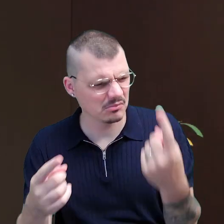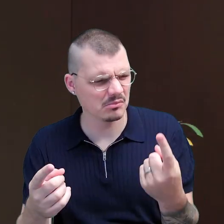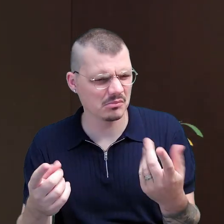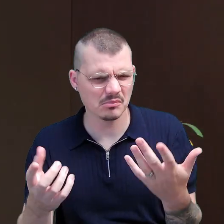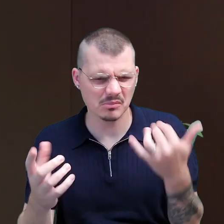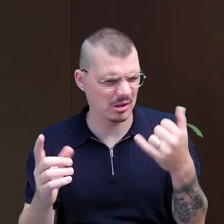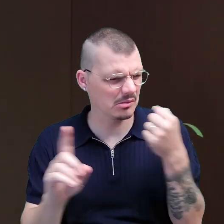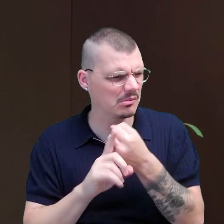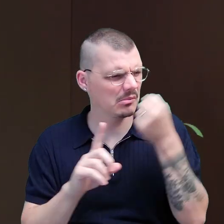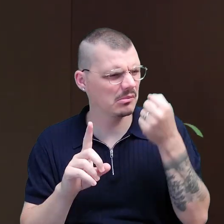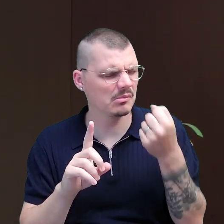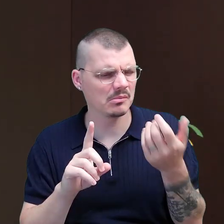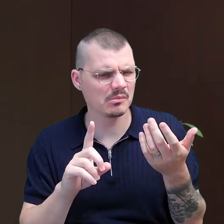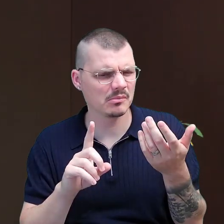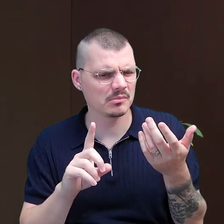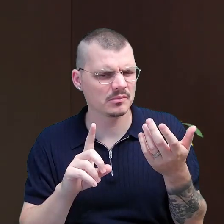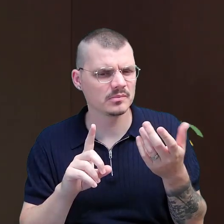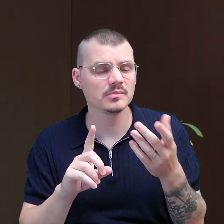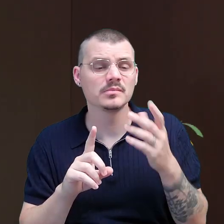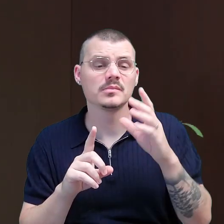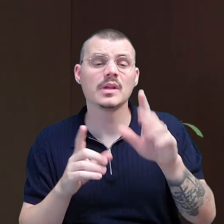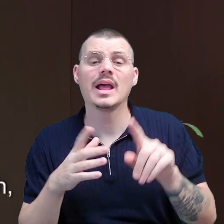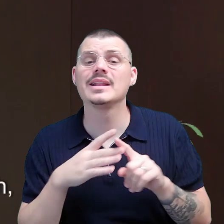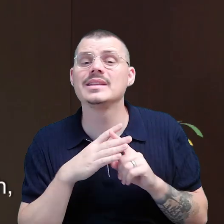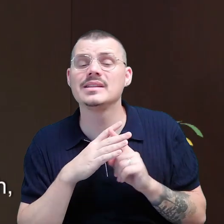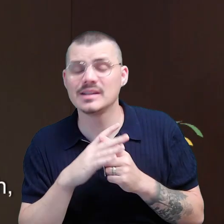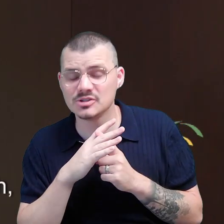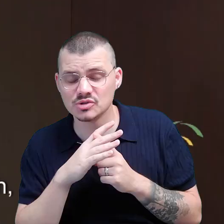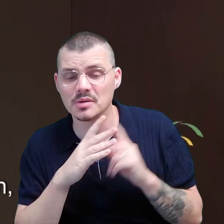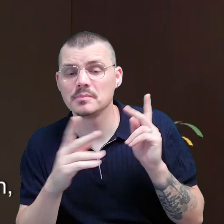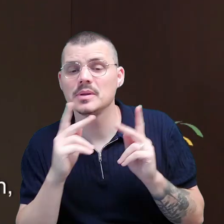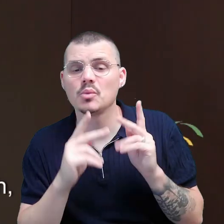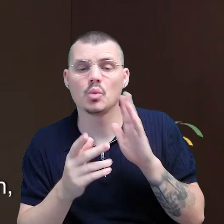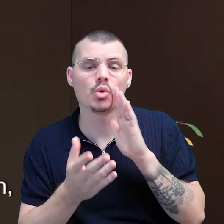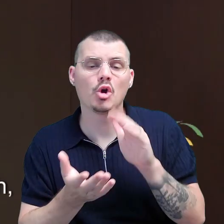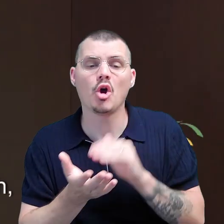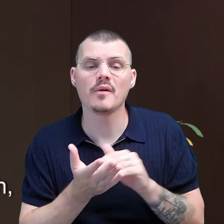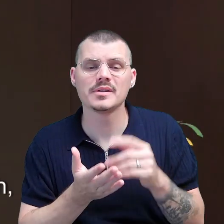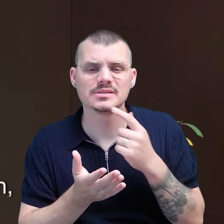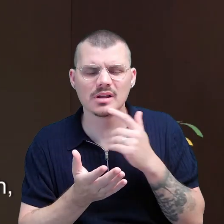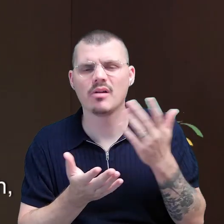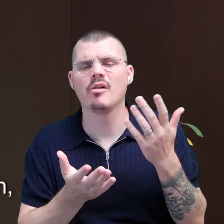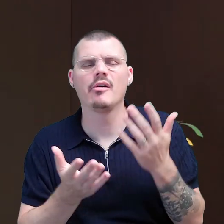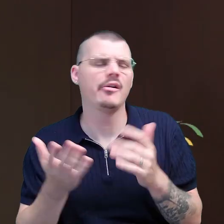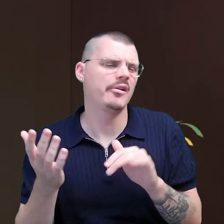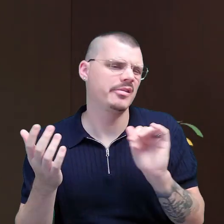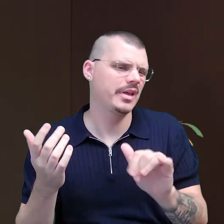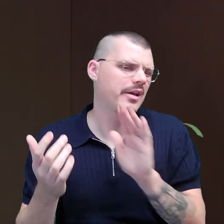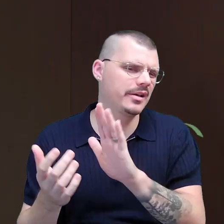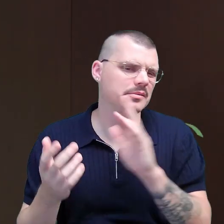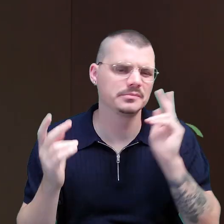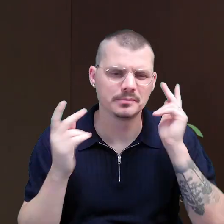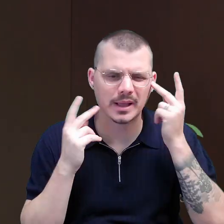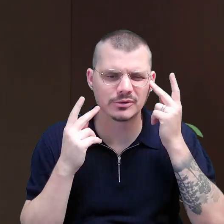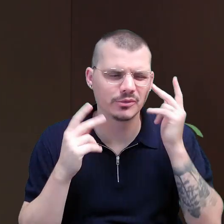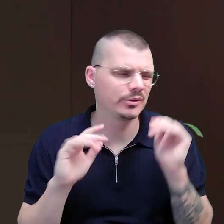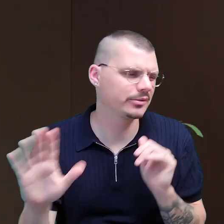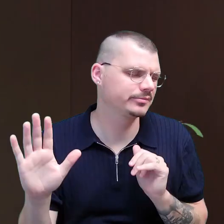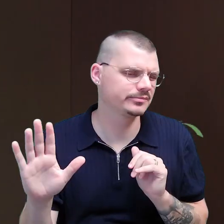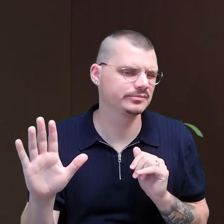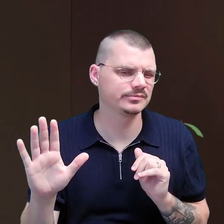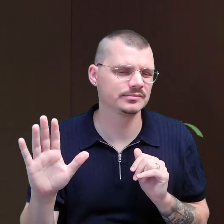long time. What's that about? And initially, people would often say, oh, that's paranoia,